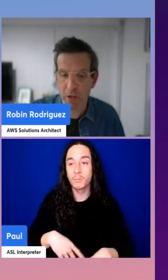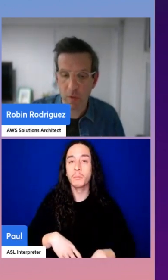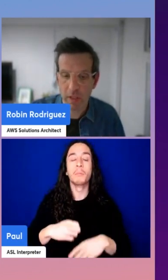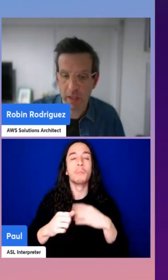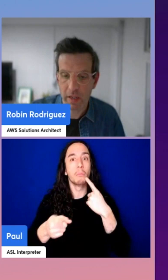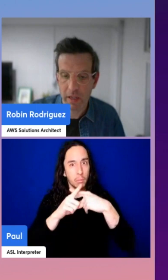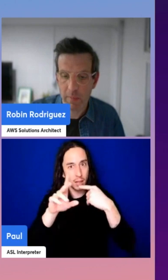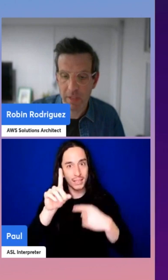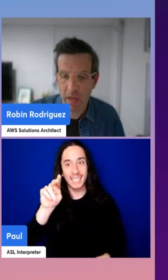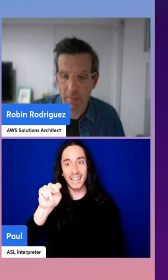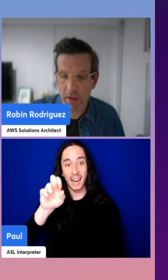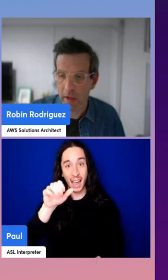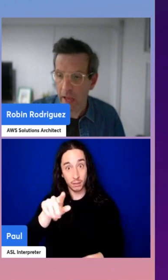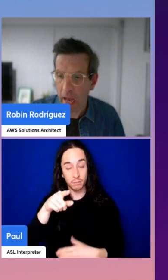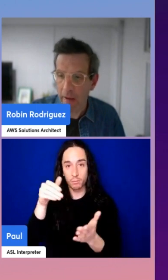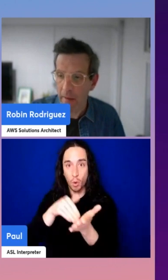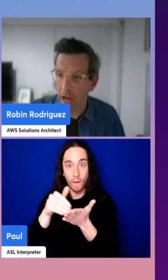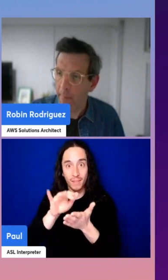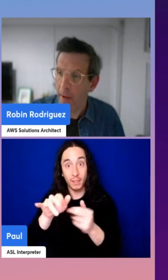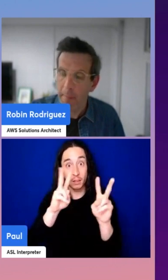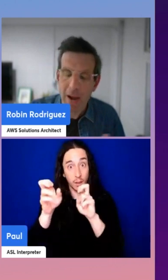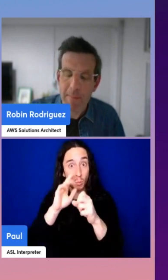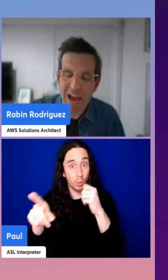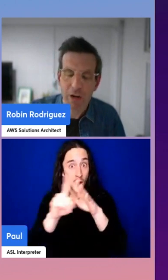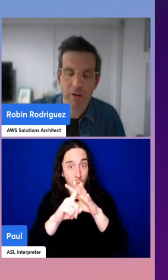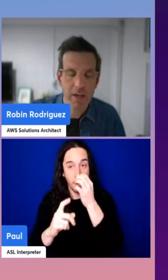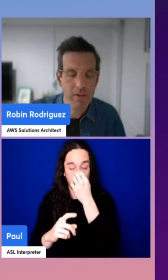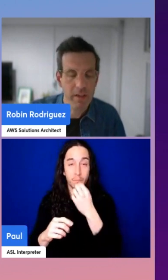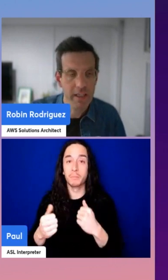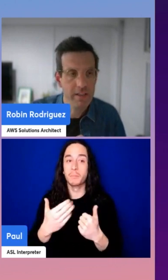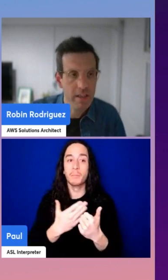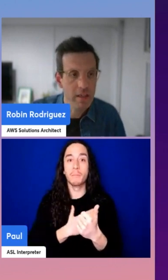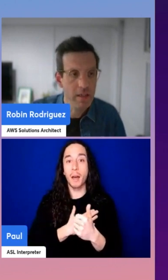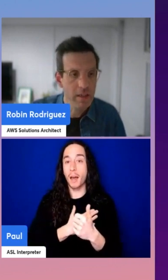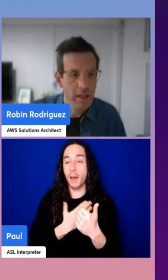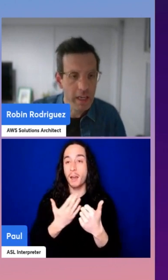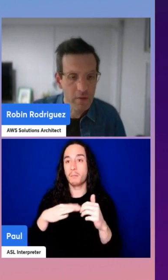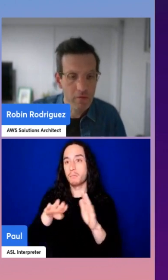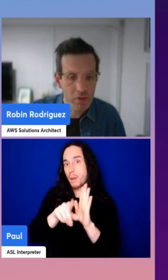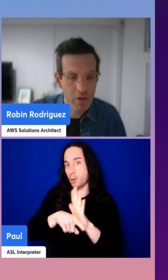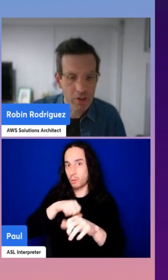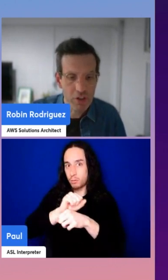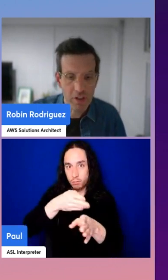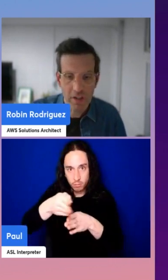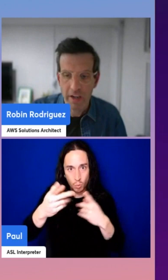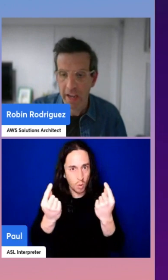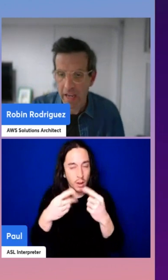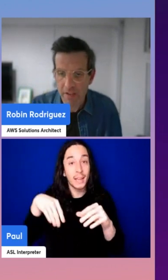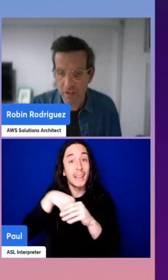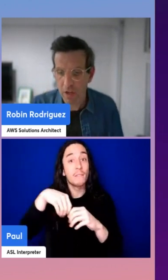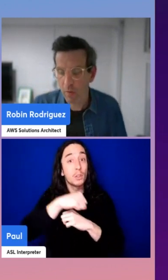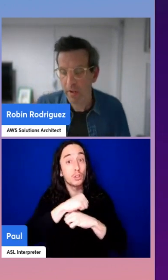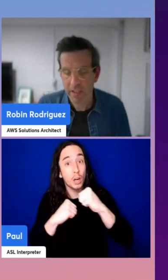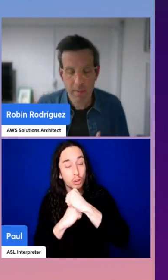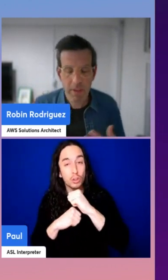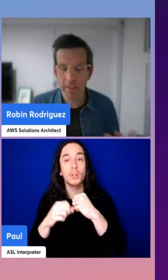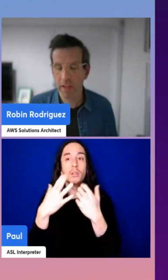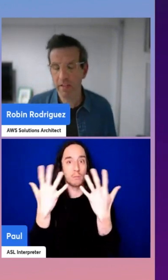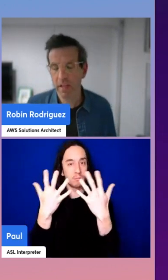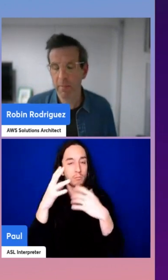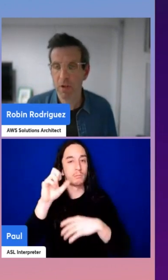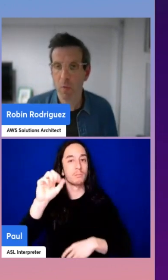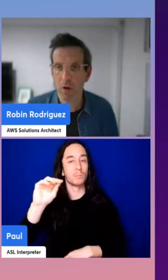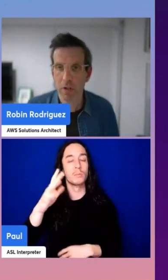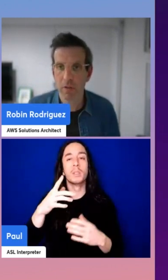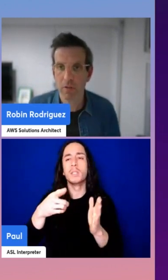DNS frequently comes up. My background is in infrastructure. And so some of the